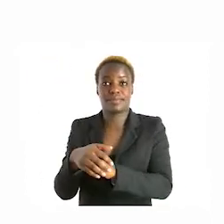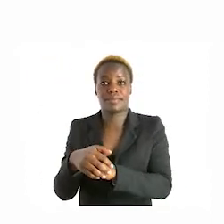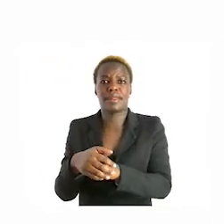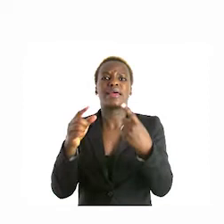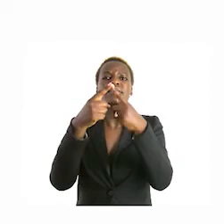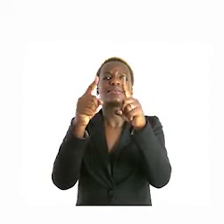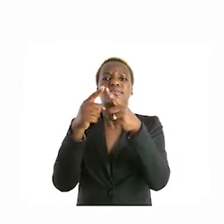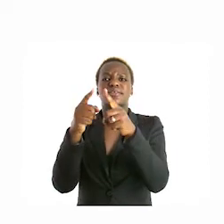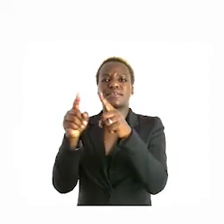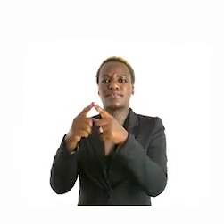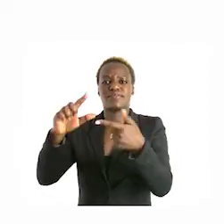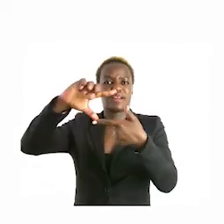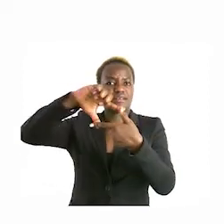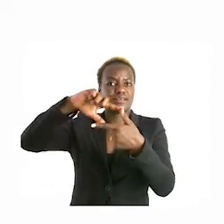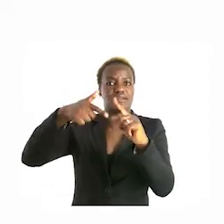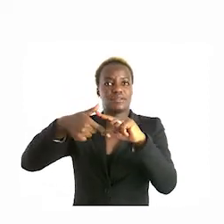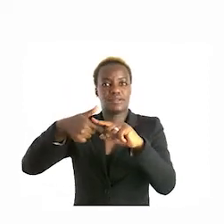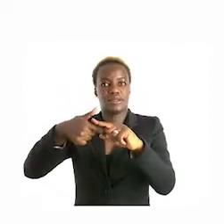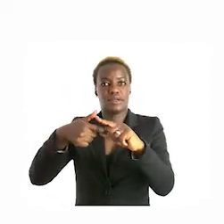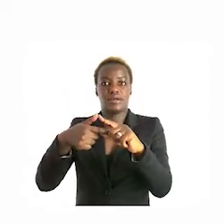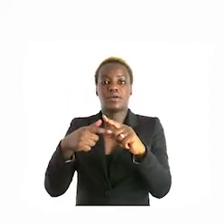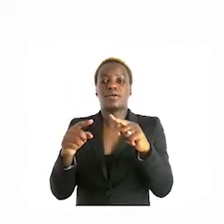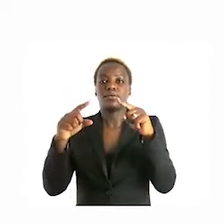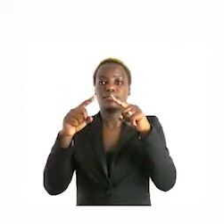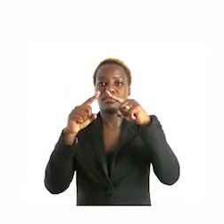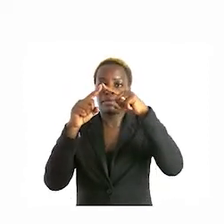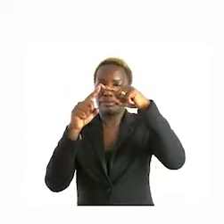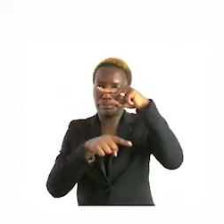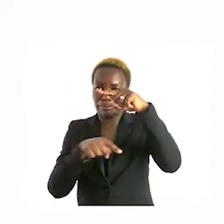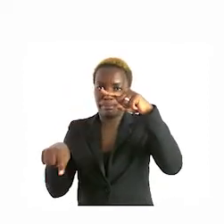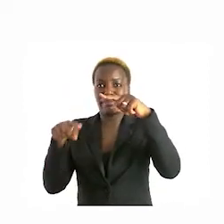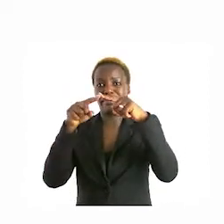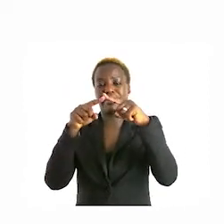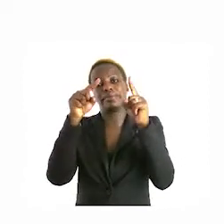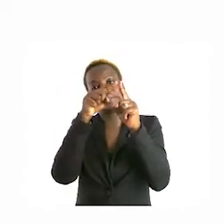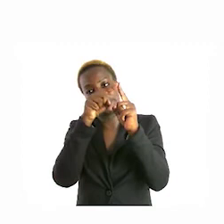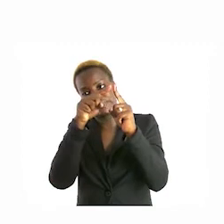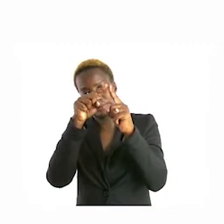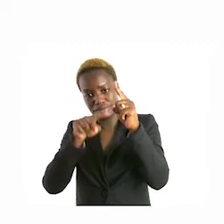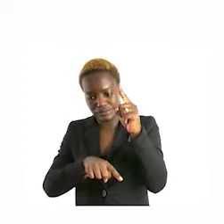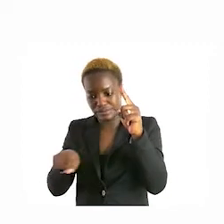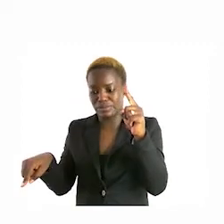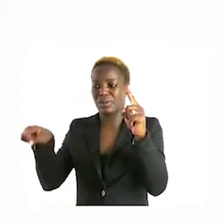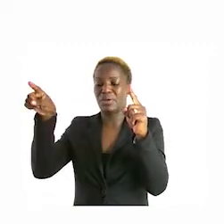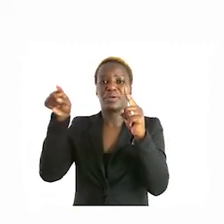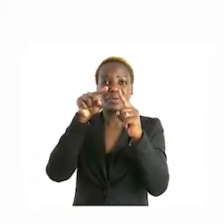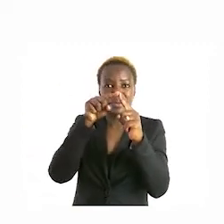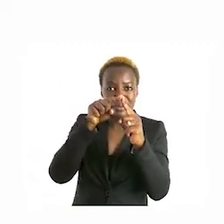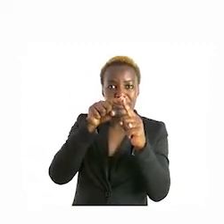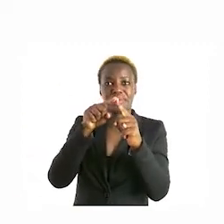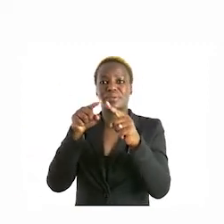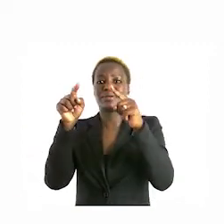of shapes. We have a triangle, we have a circle, we have a rectangle, oval, square, and all of